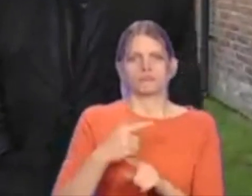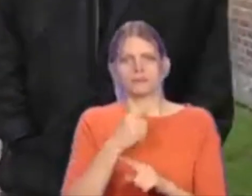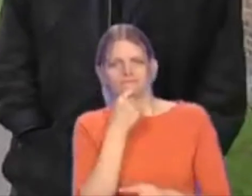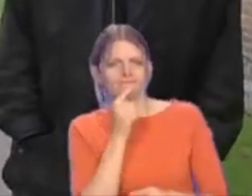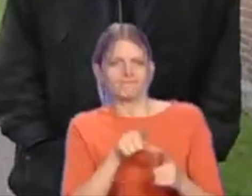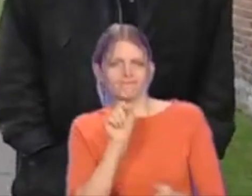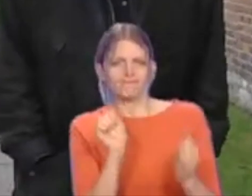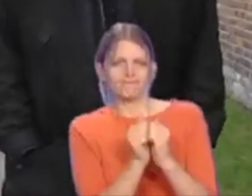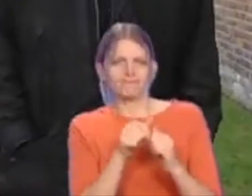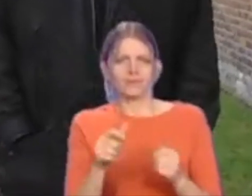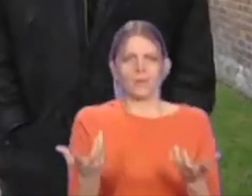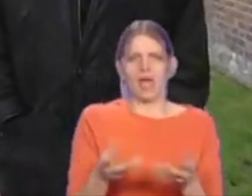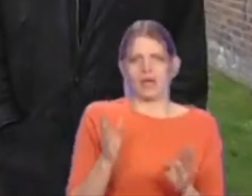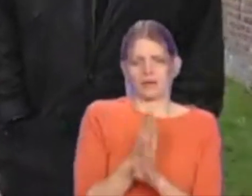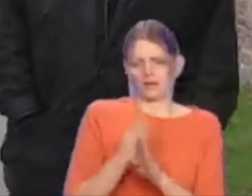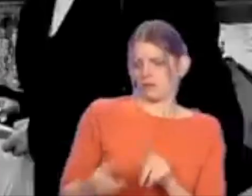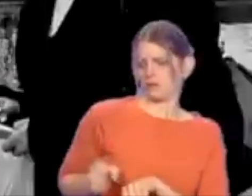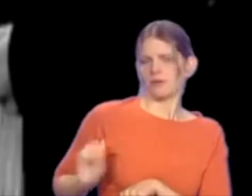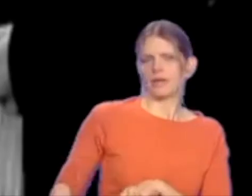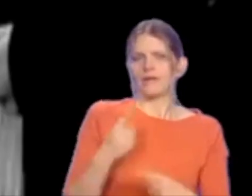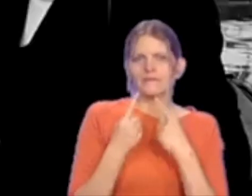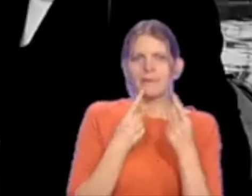such sites scattered around London during the Cold War.